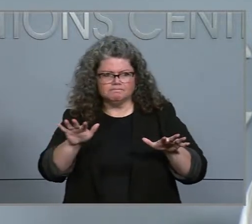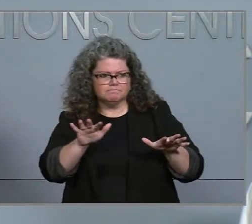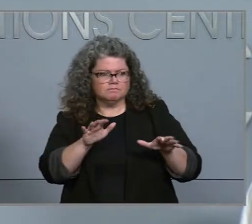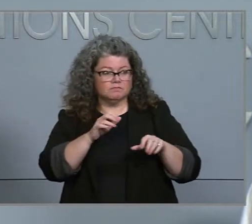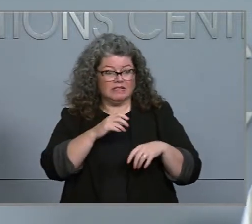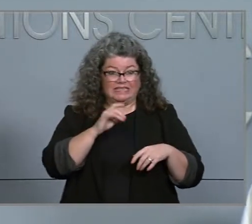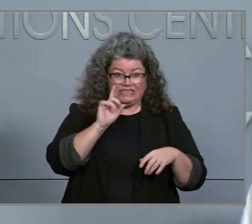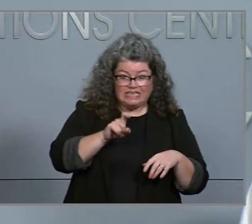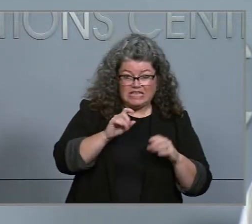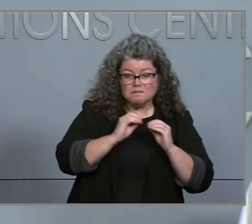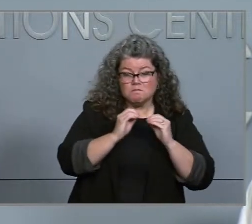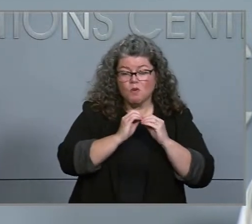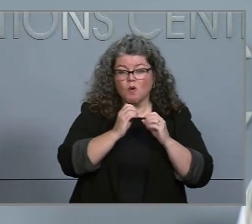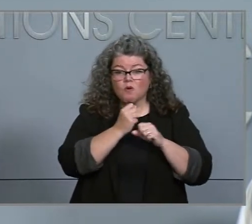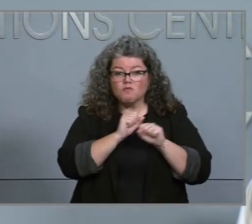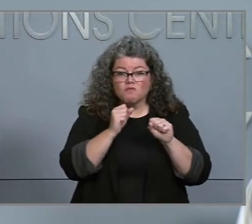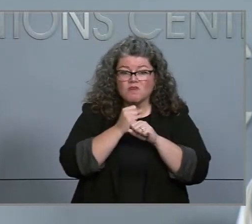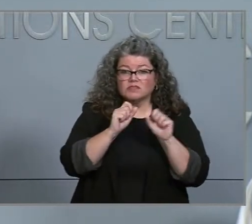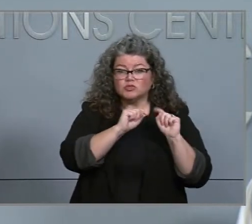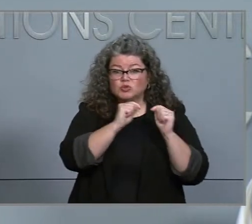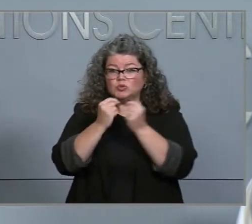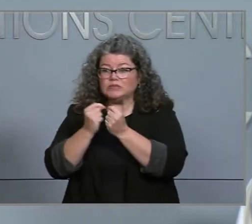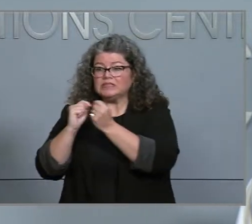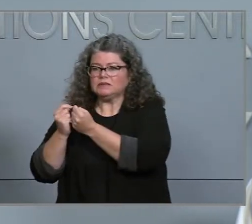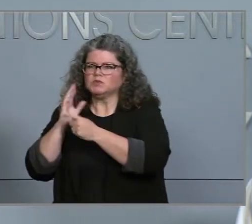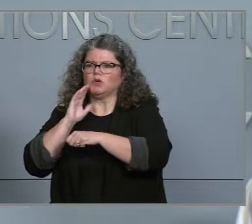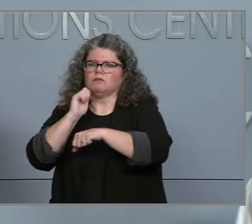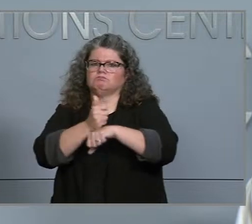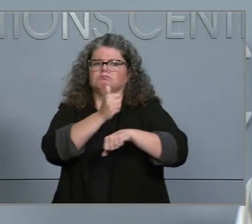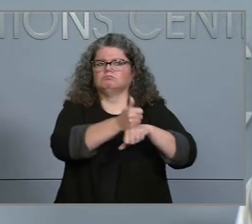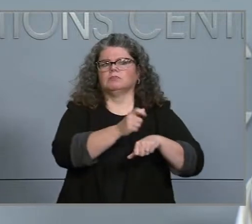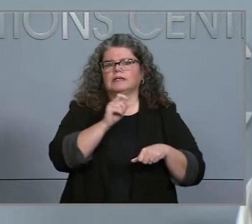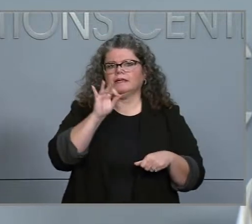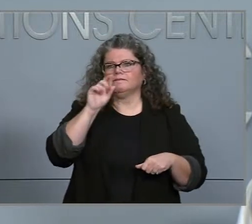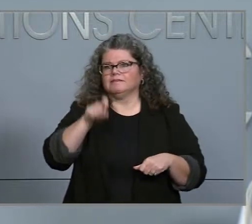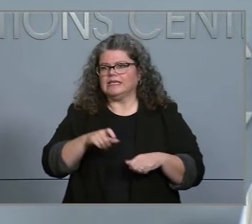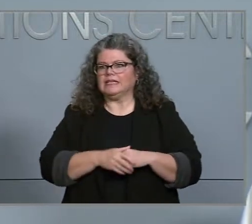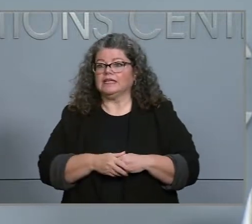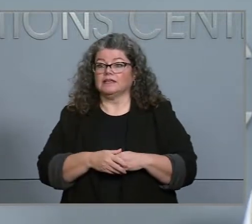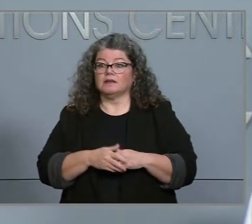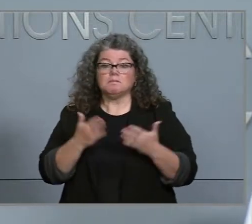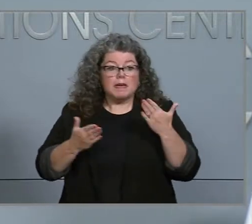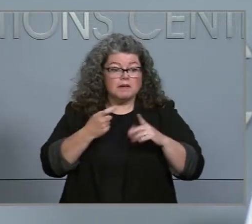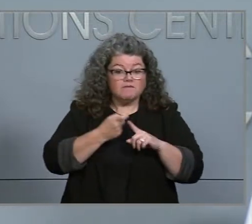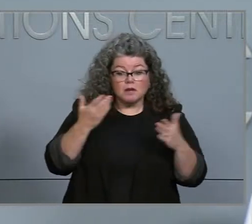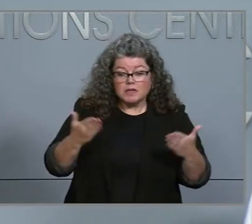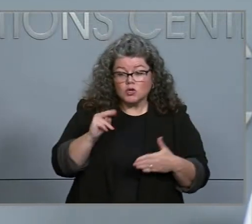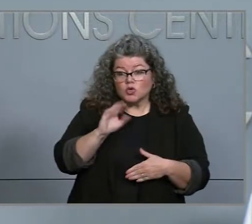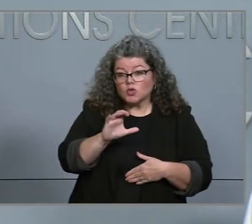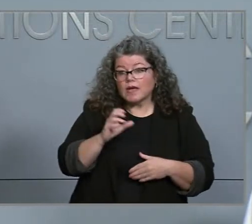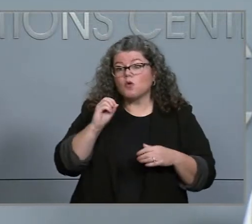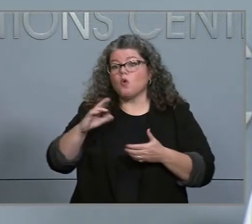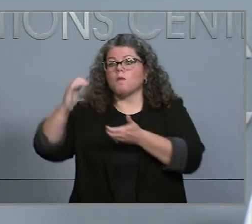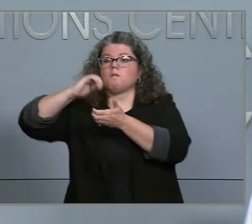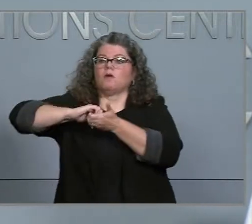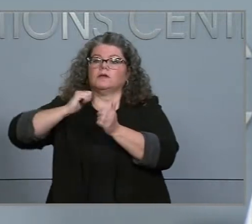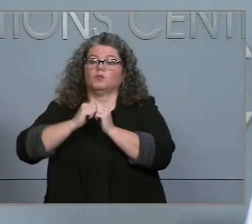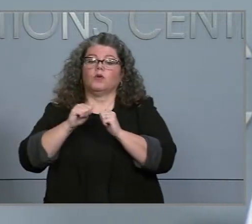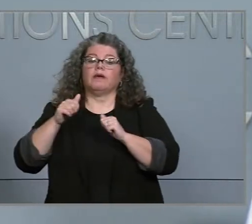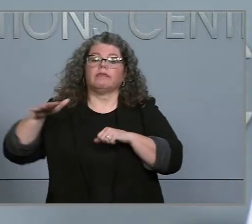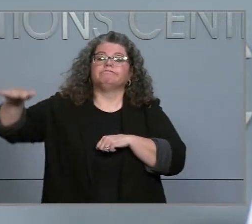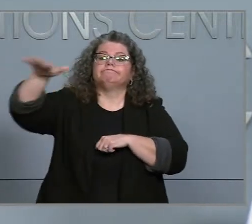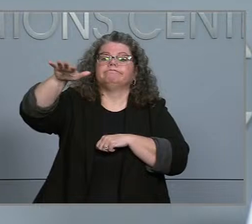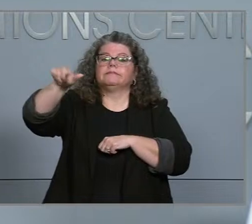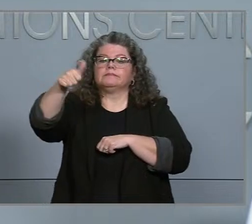and rescue or swiftwater rescue capability that could be needed, either native to North Carolina or through partnership with other states and the